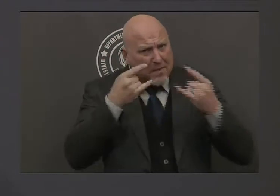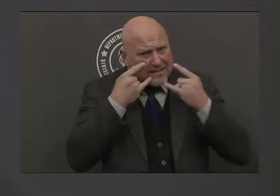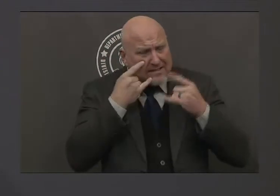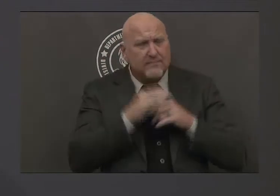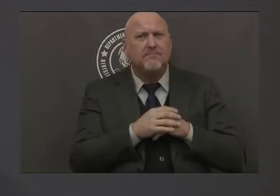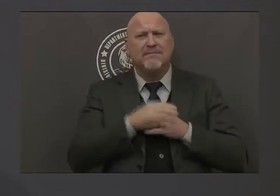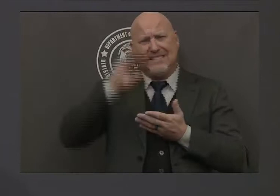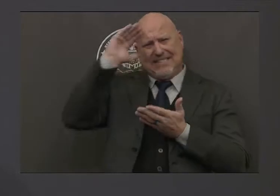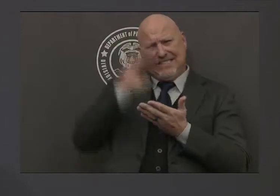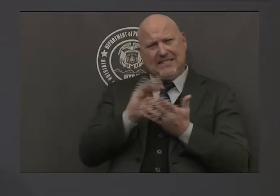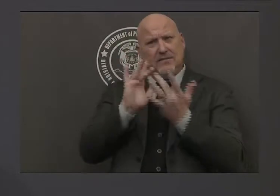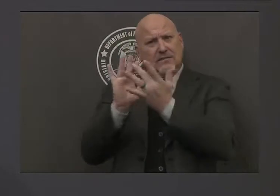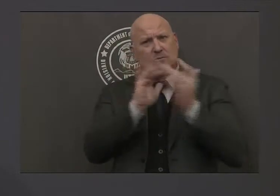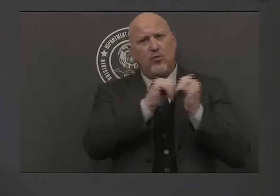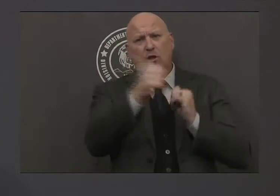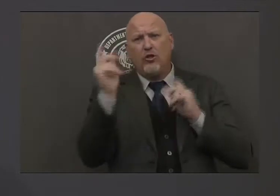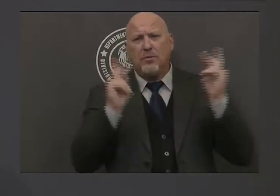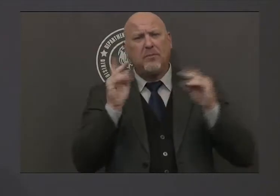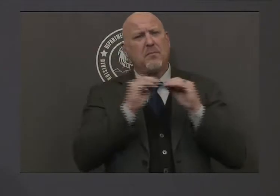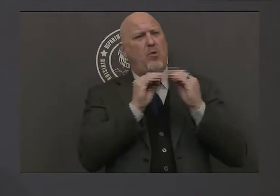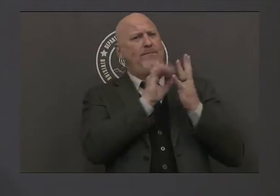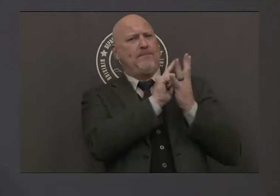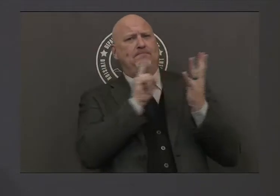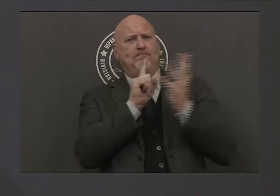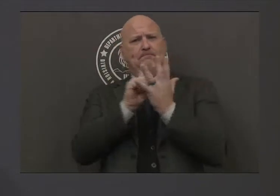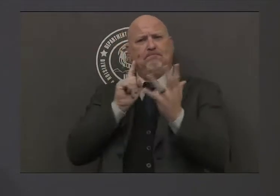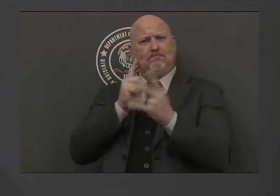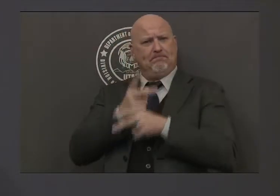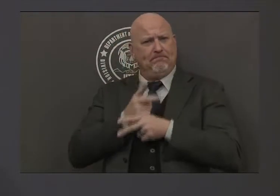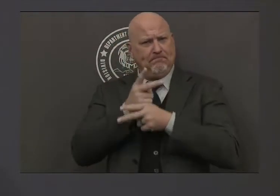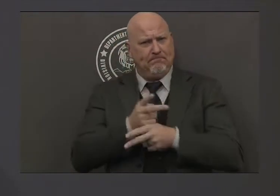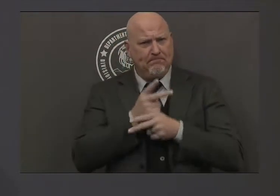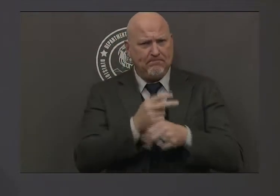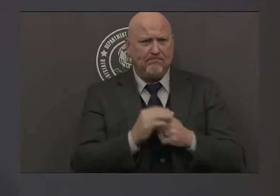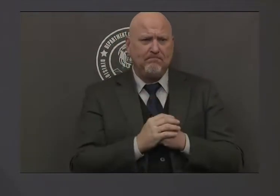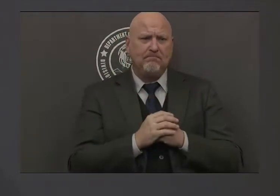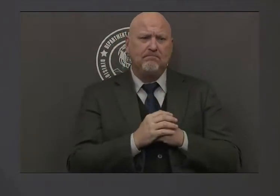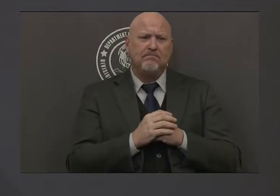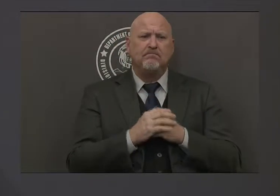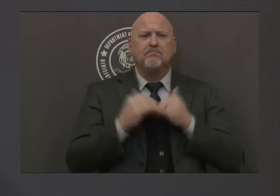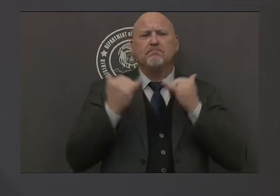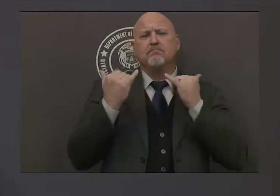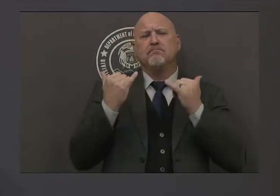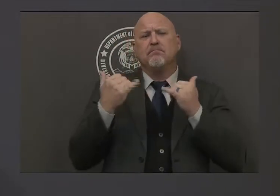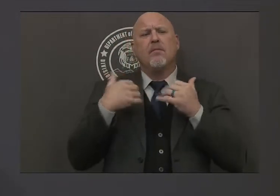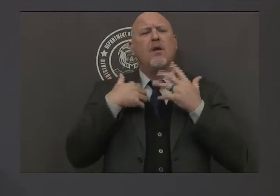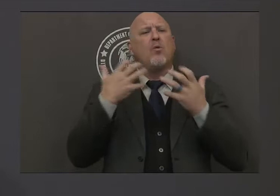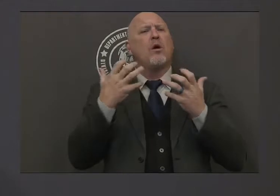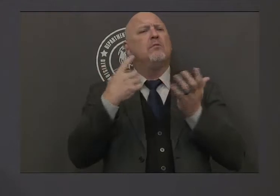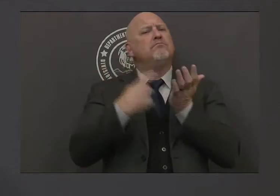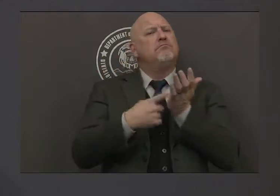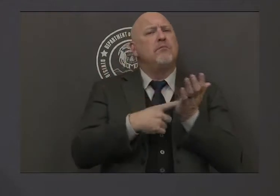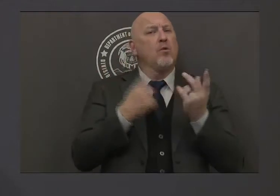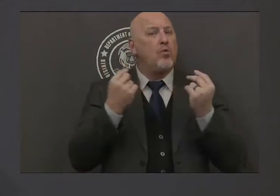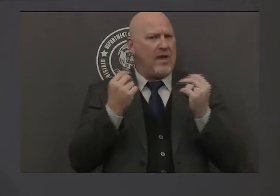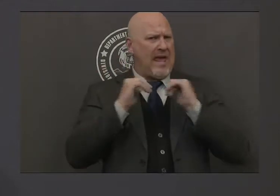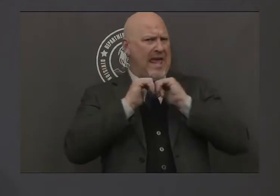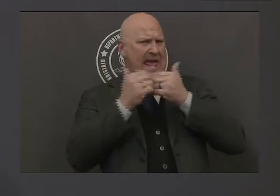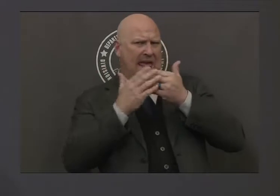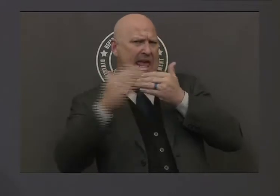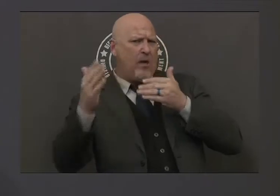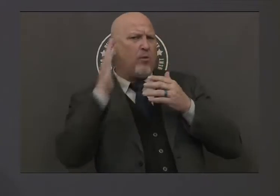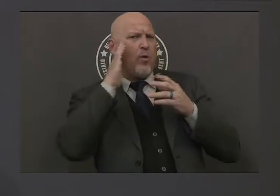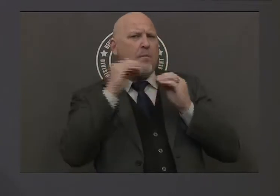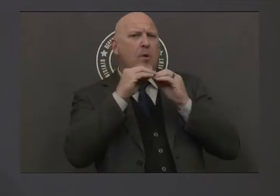switch gears to talk about an exciting new contact tracing strategy. Beginning tomorrow, we are going to launch automated